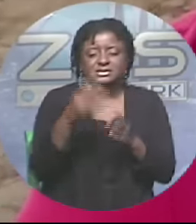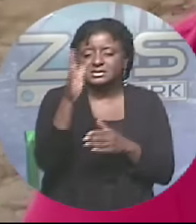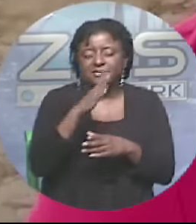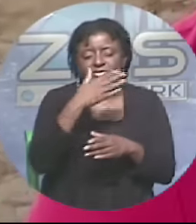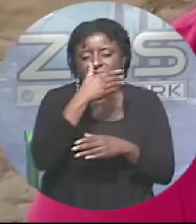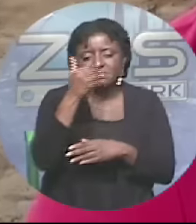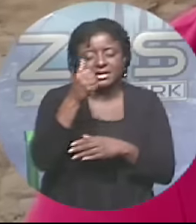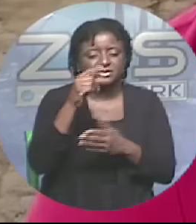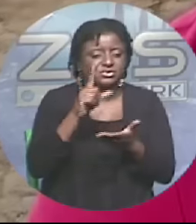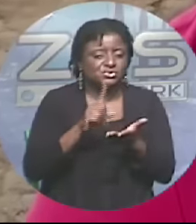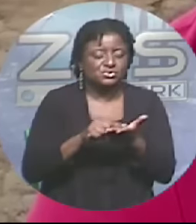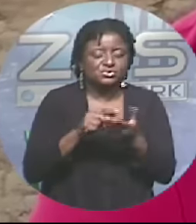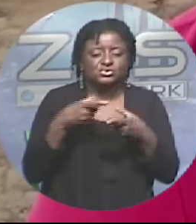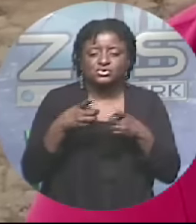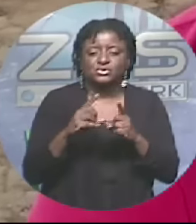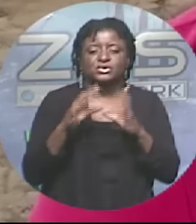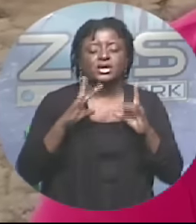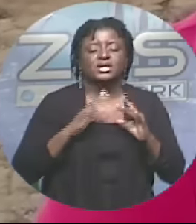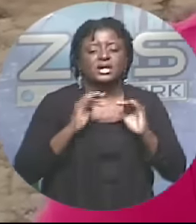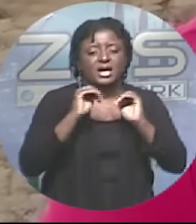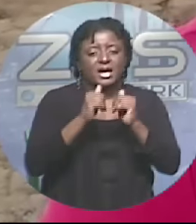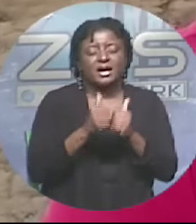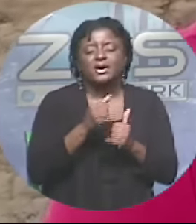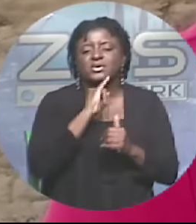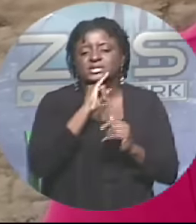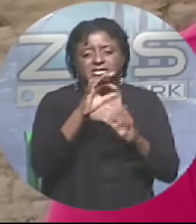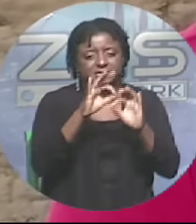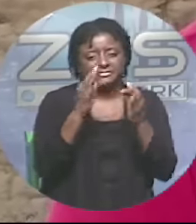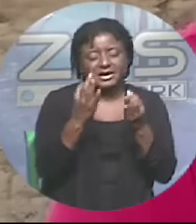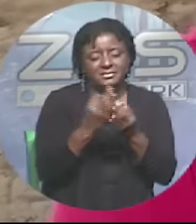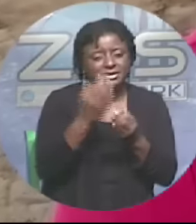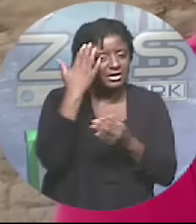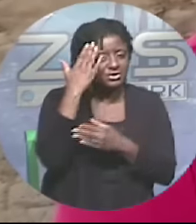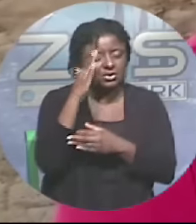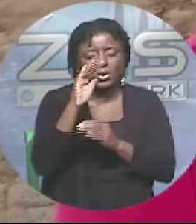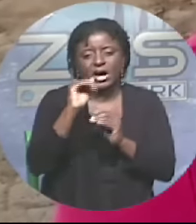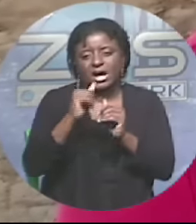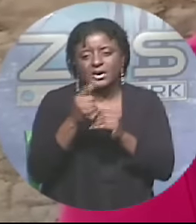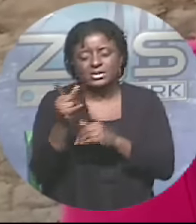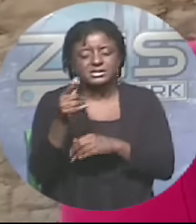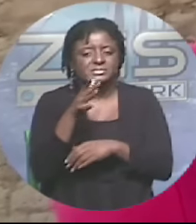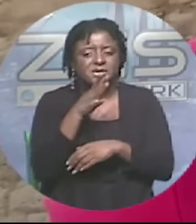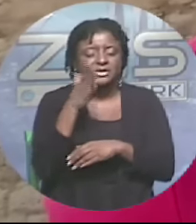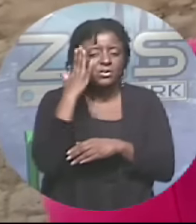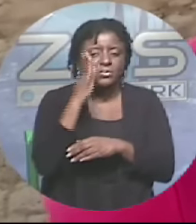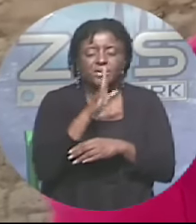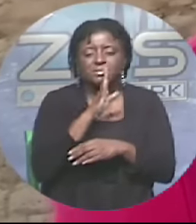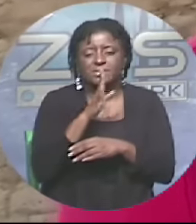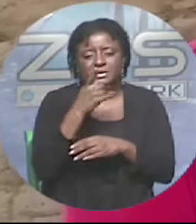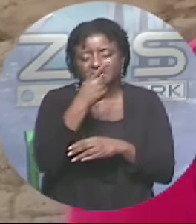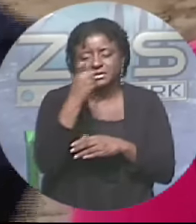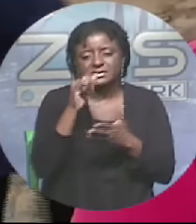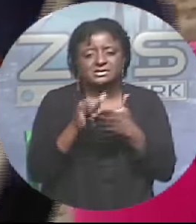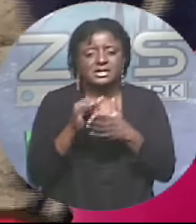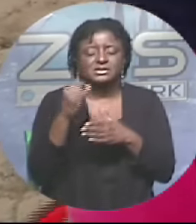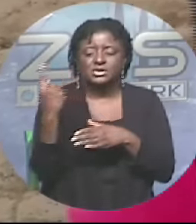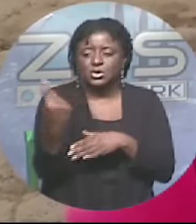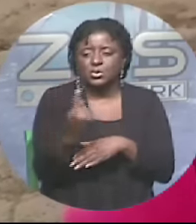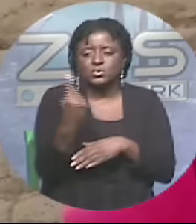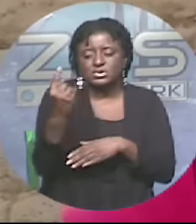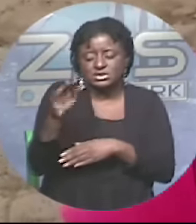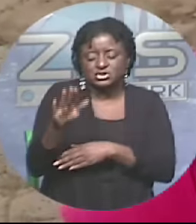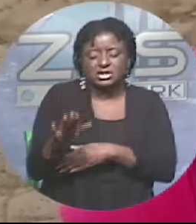news in the holidays. No, it's not. How is the family? I don't know how his mother's gonna be, because that's an only